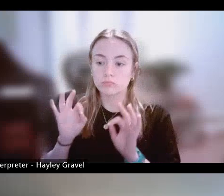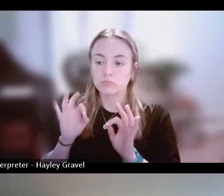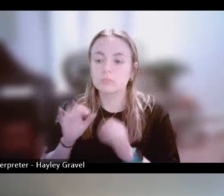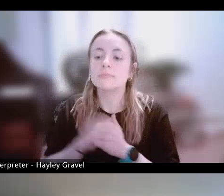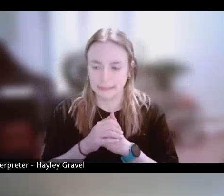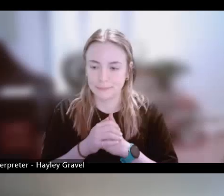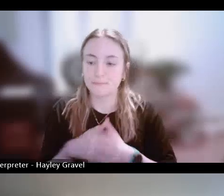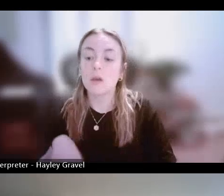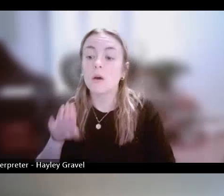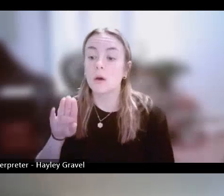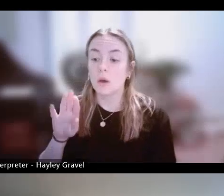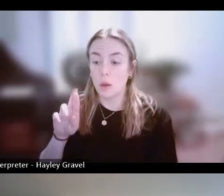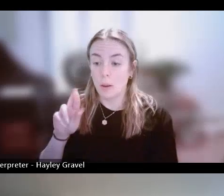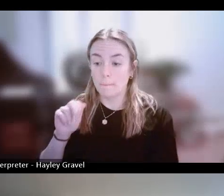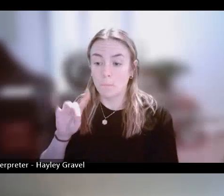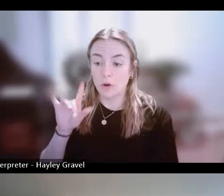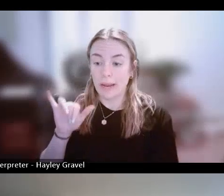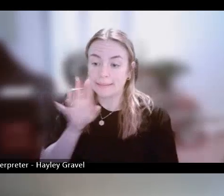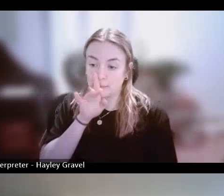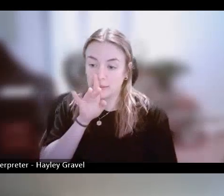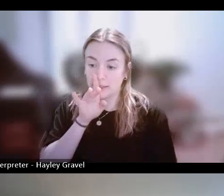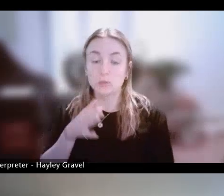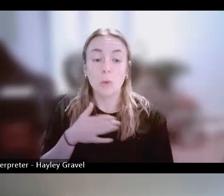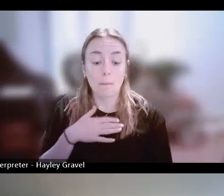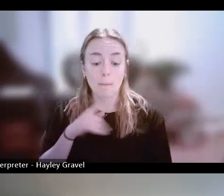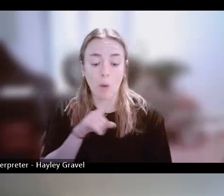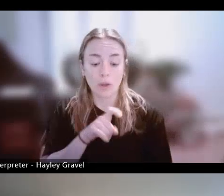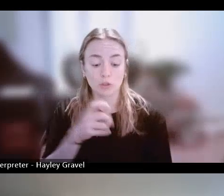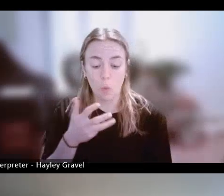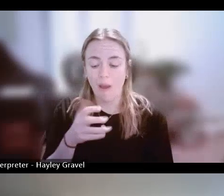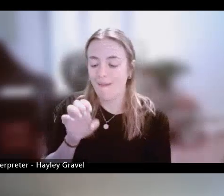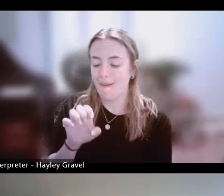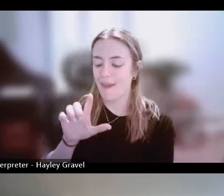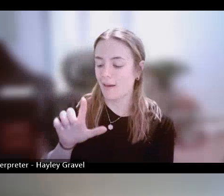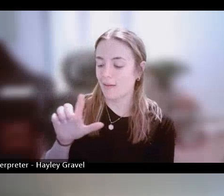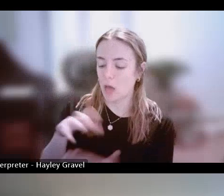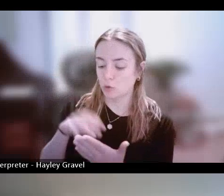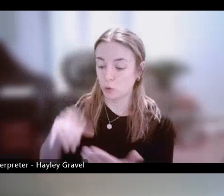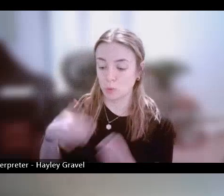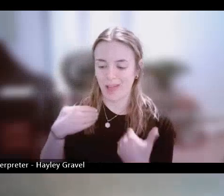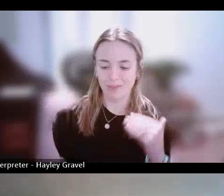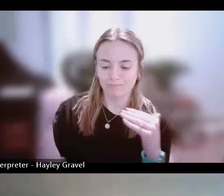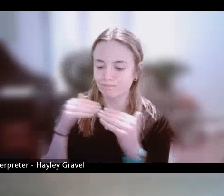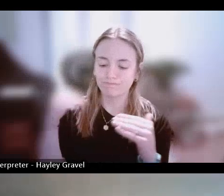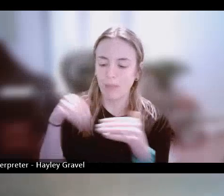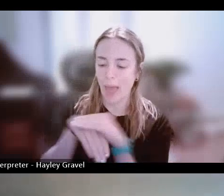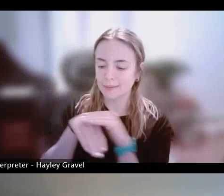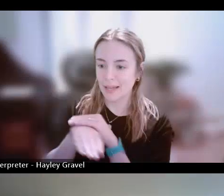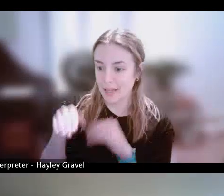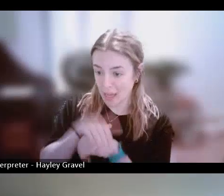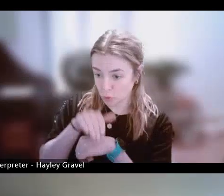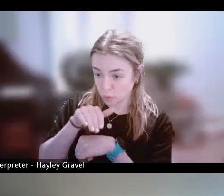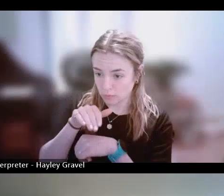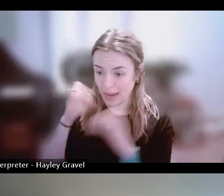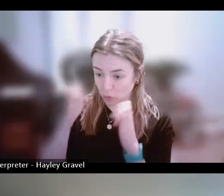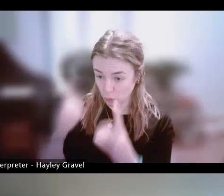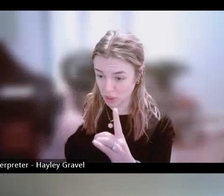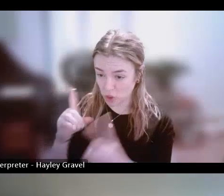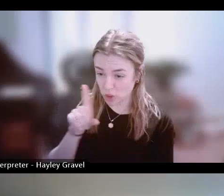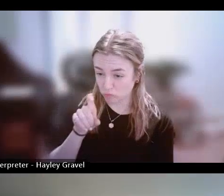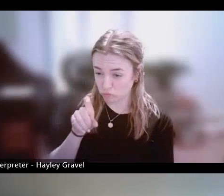So the question that I posed was, do ELL students have equitable access to education? And